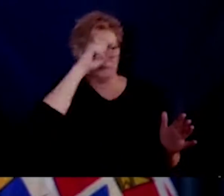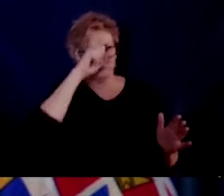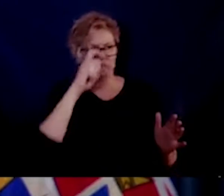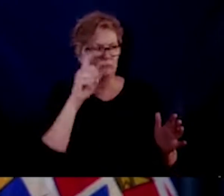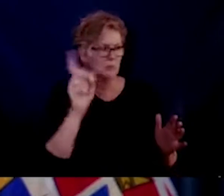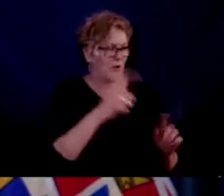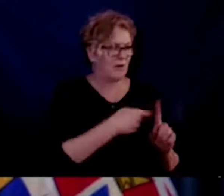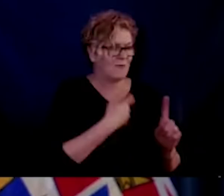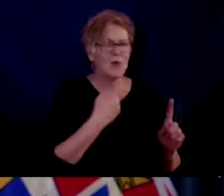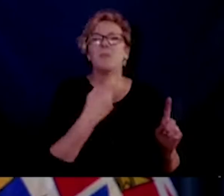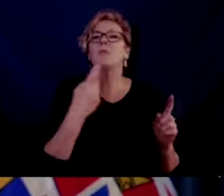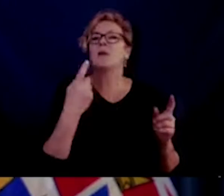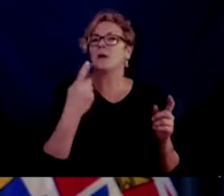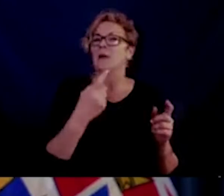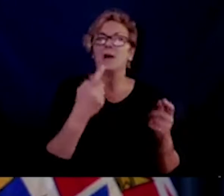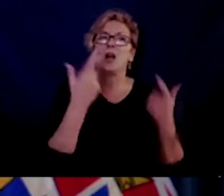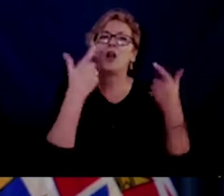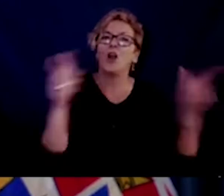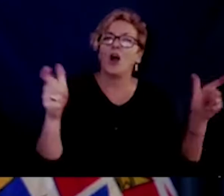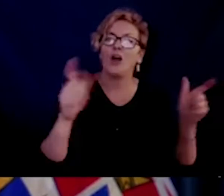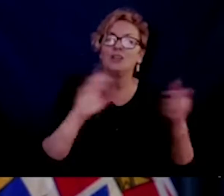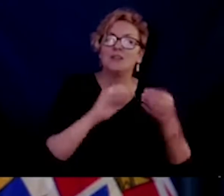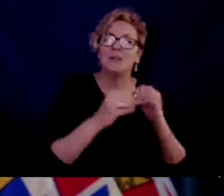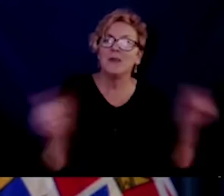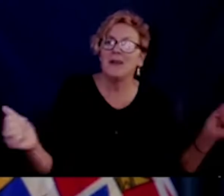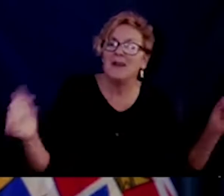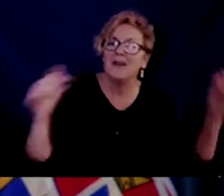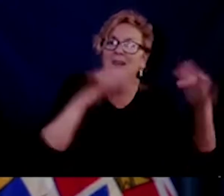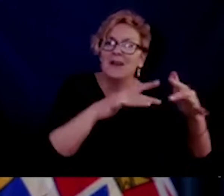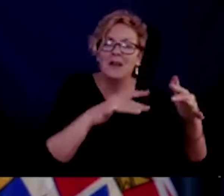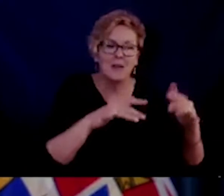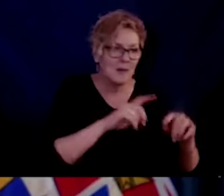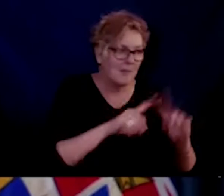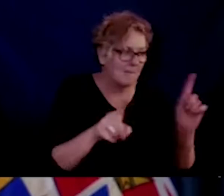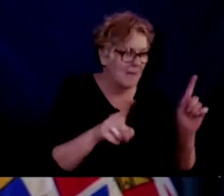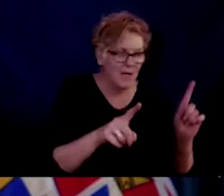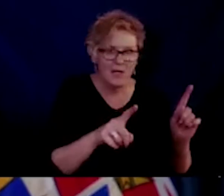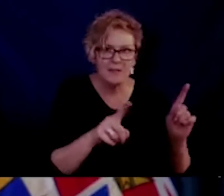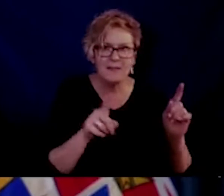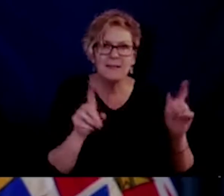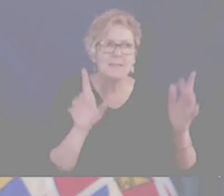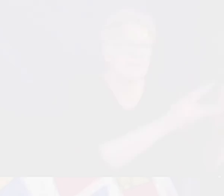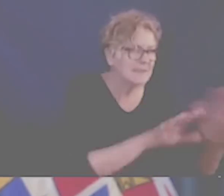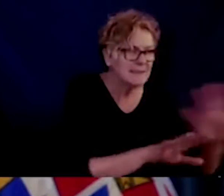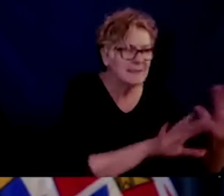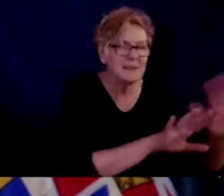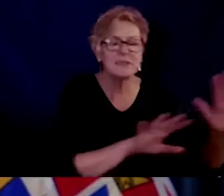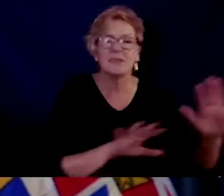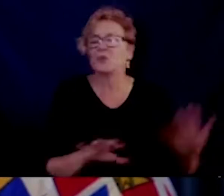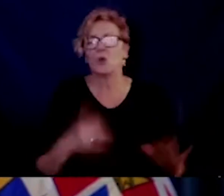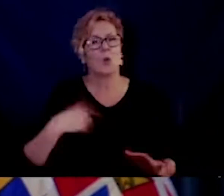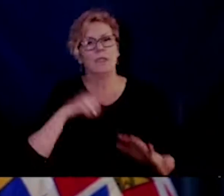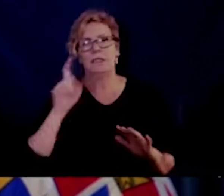those and tell people clearly what the rules are, we've been able to bend that curve down. We need to do that now.